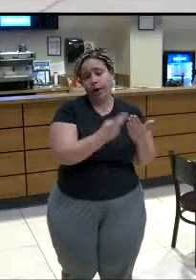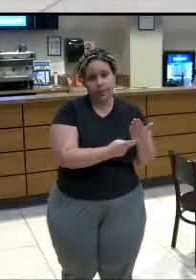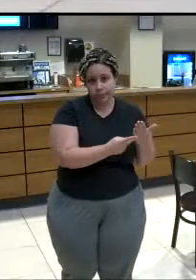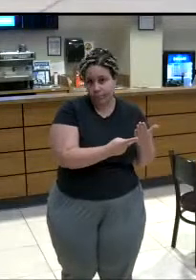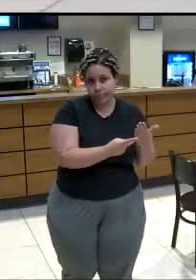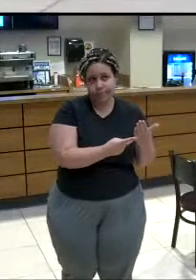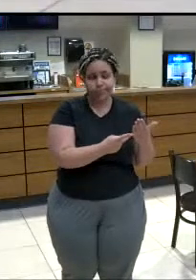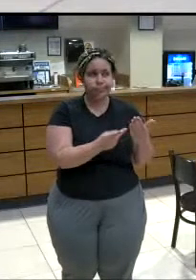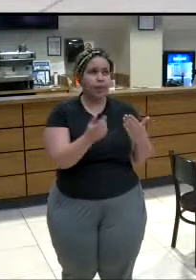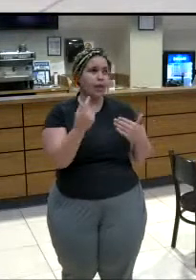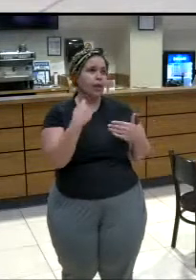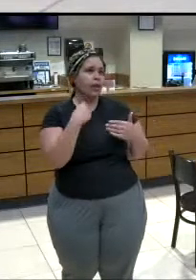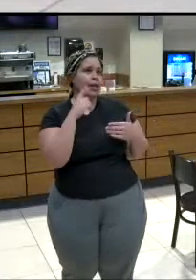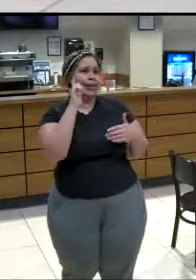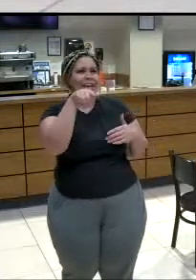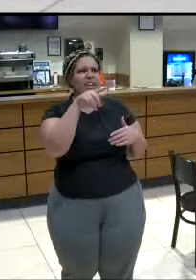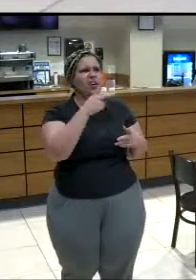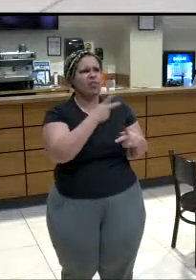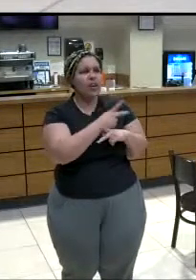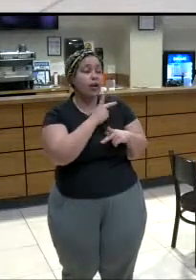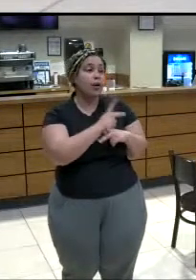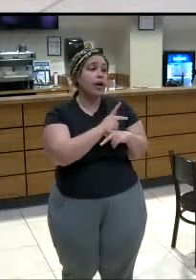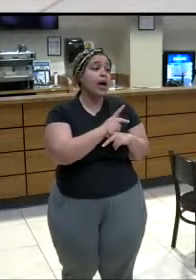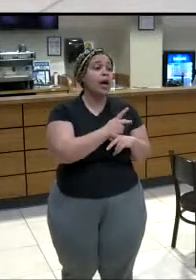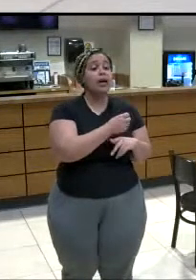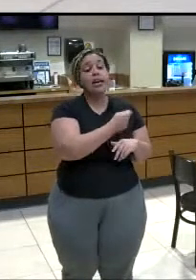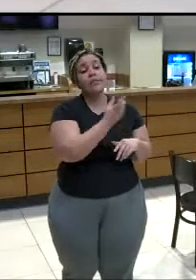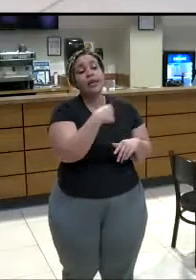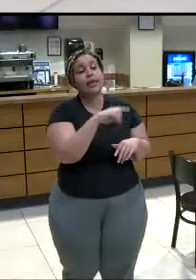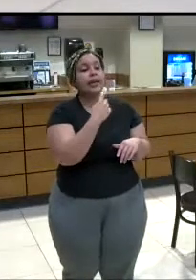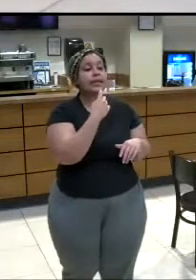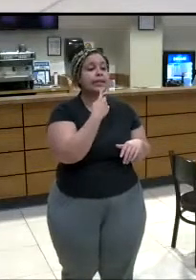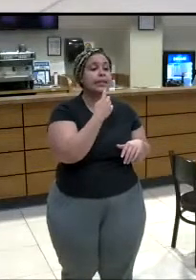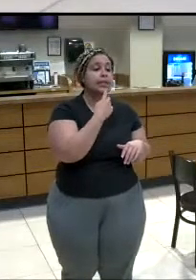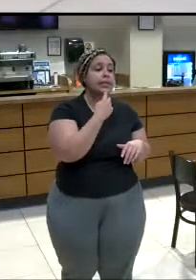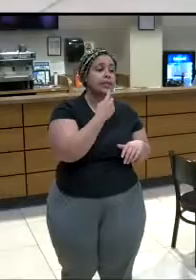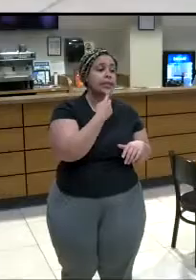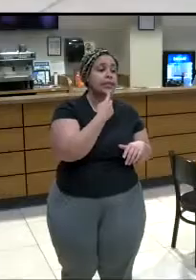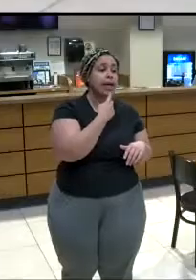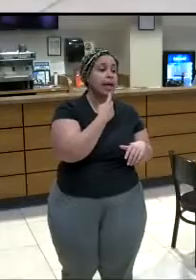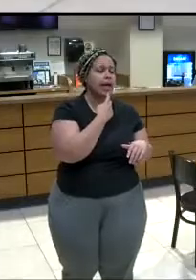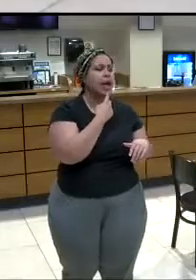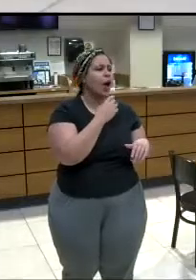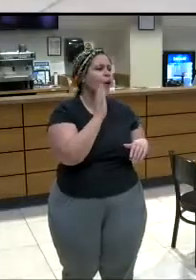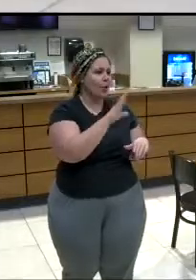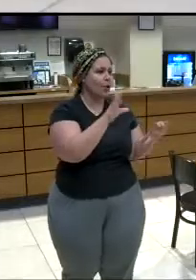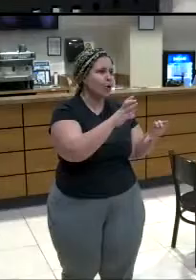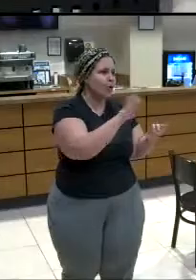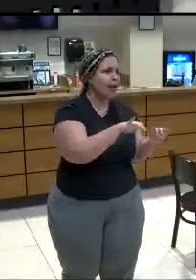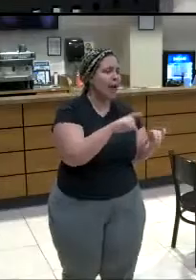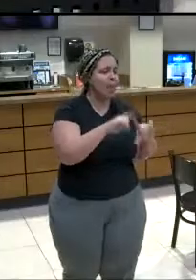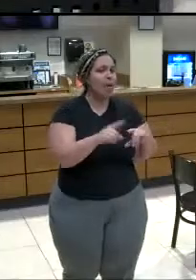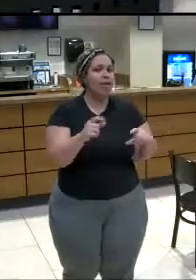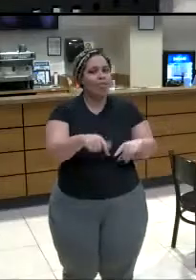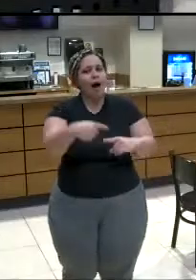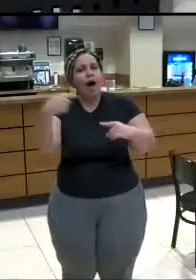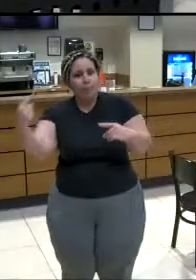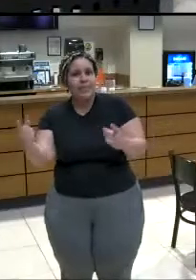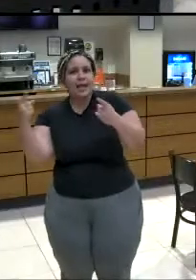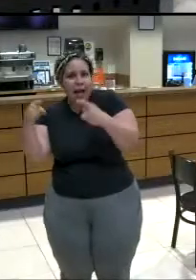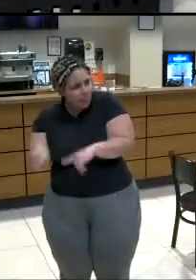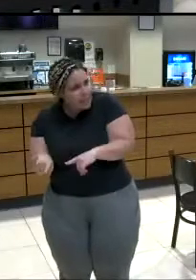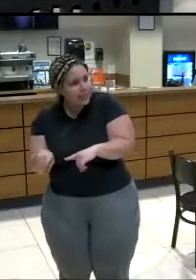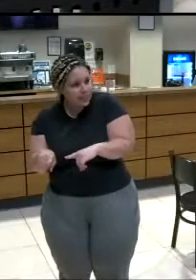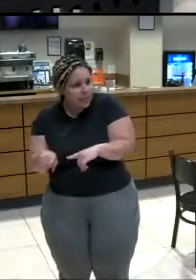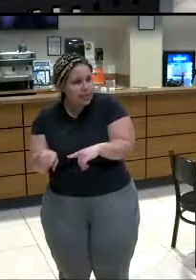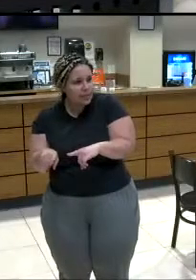that everything that they said it was going to do, it does the opposite, right? And so we're bringing something in